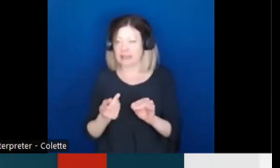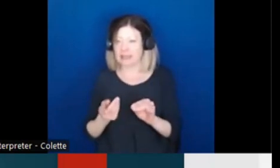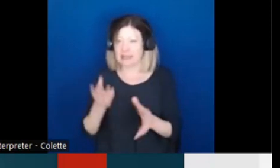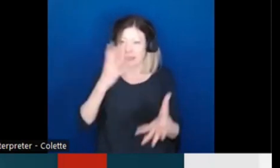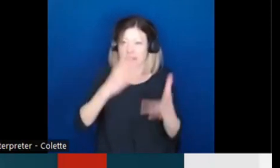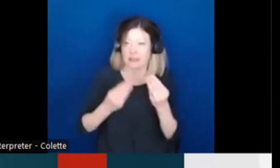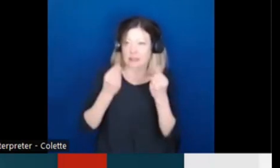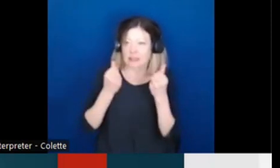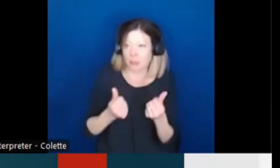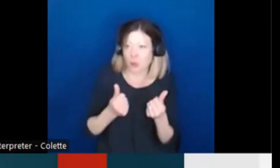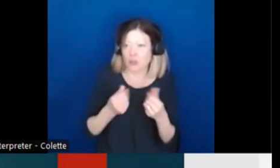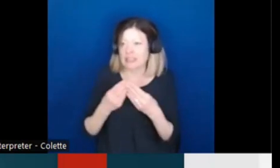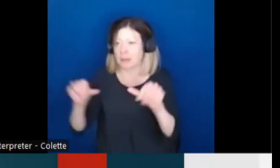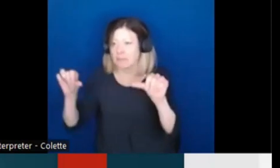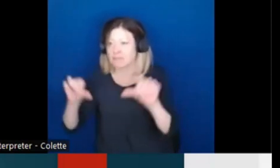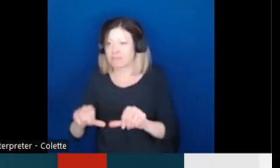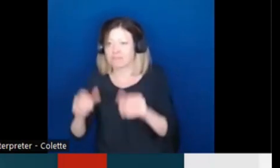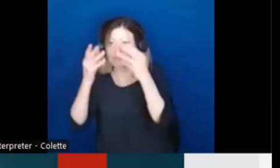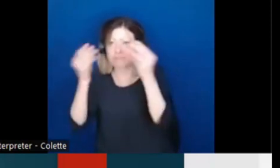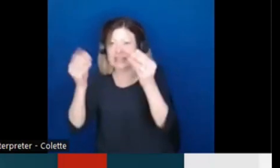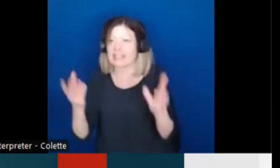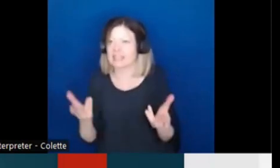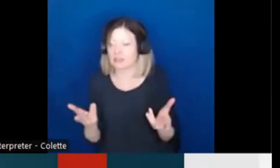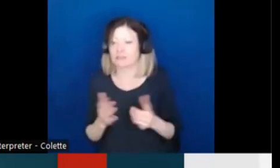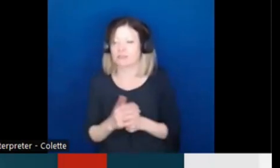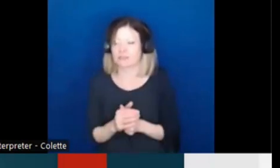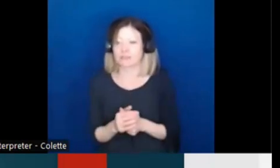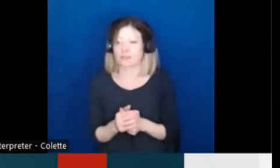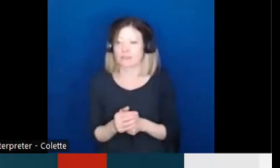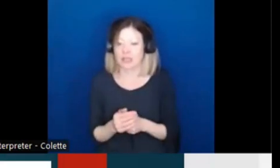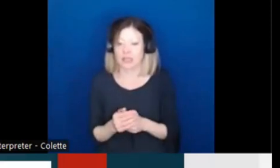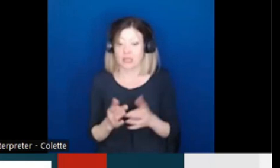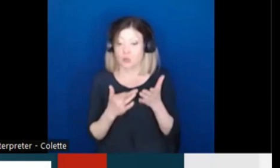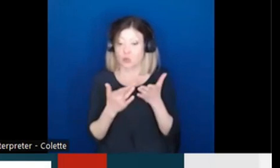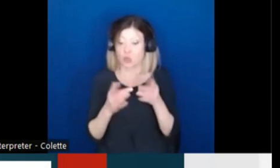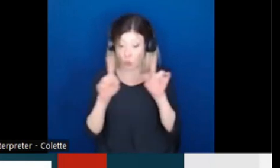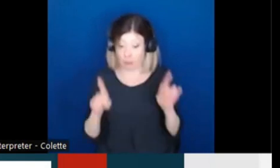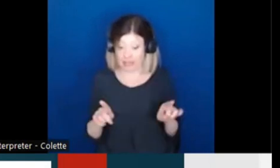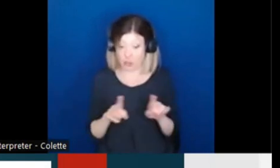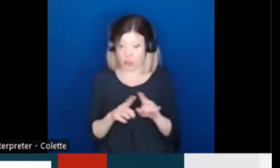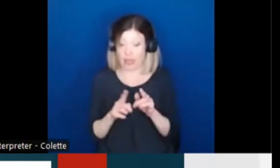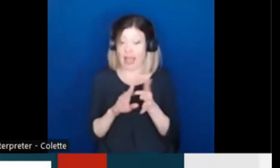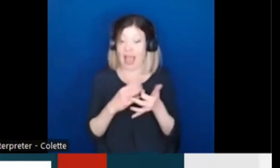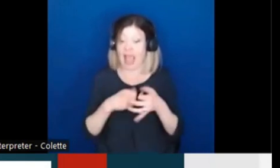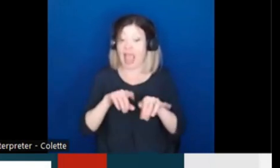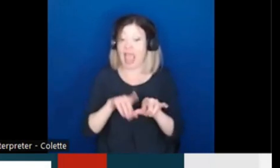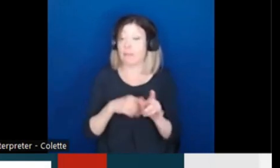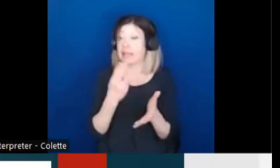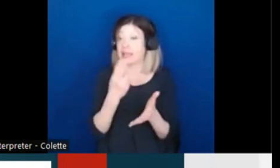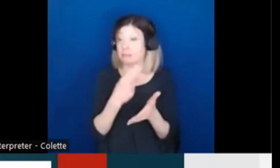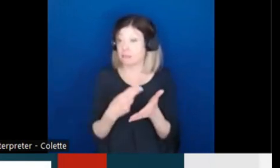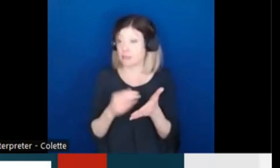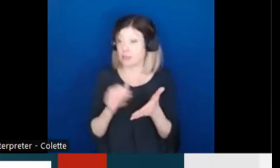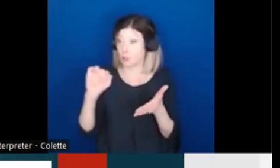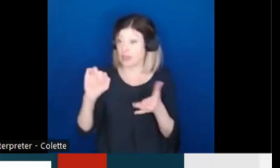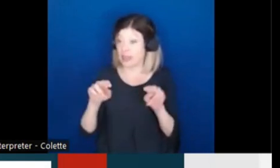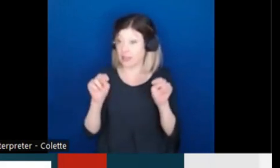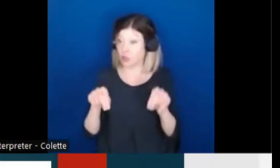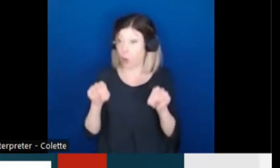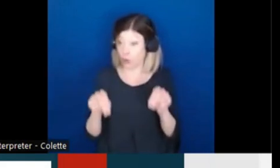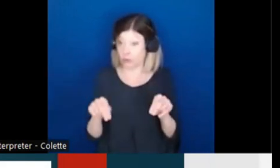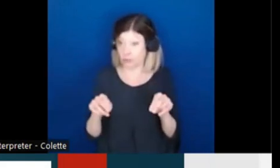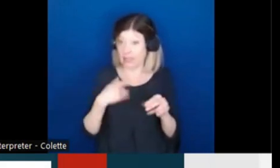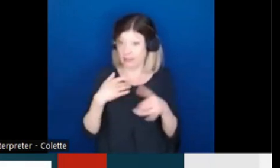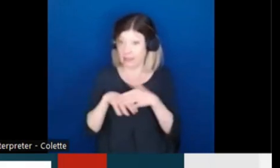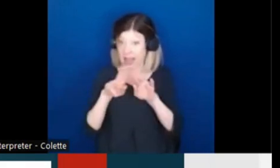they became. I just want to show you a picture here that Emily painted of a dog they had in the house called Keeper.